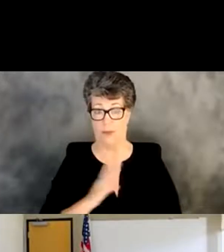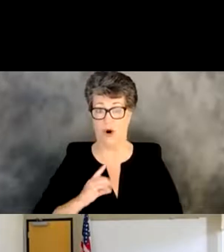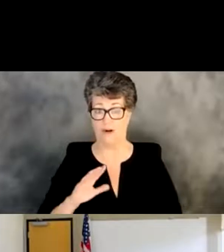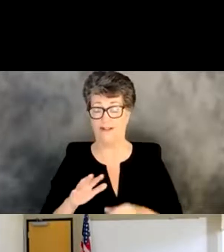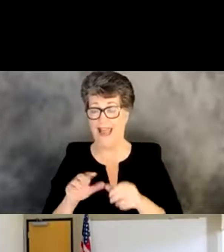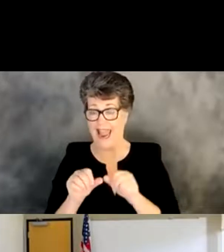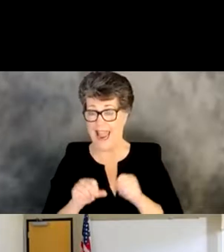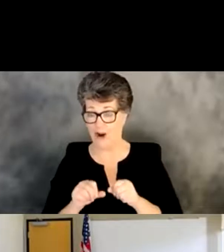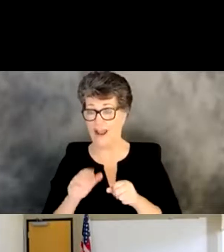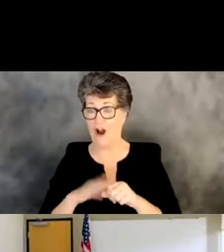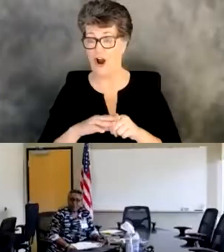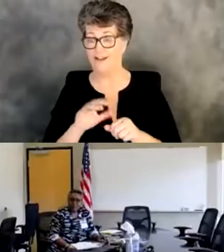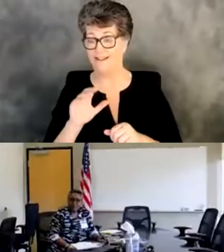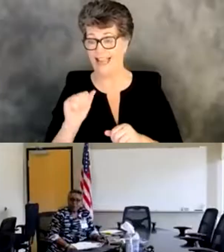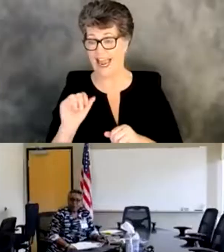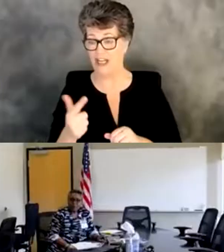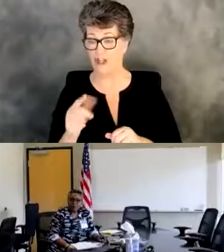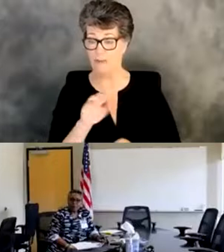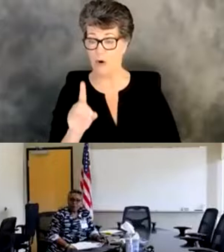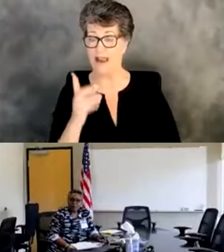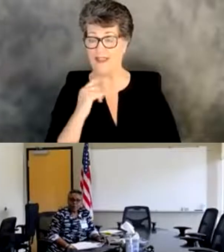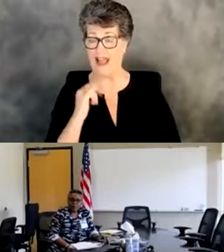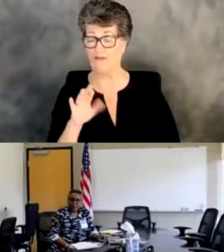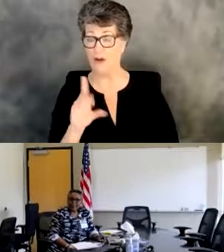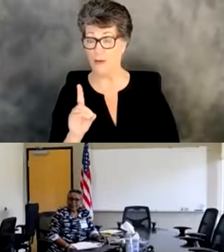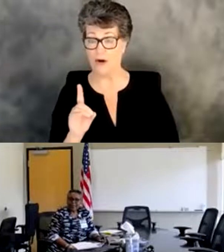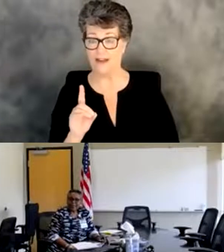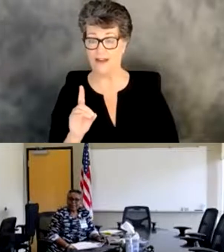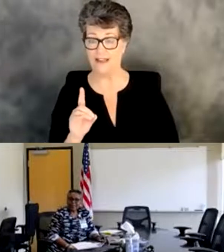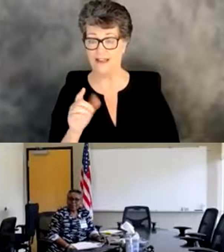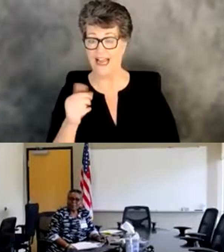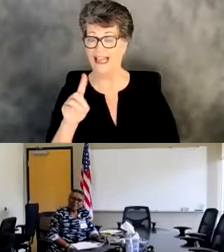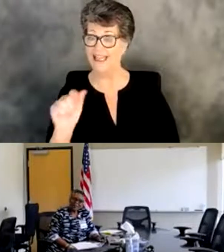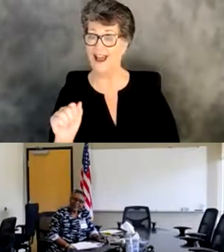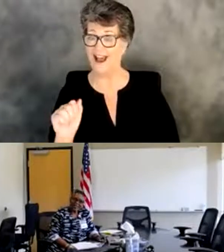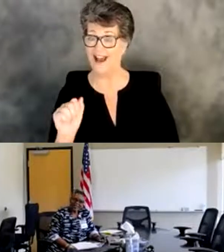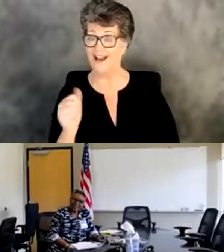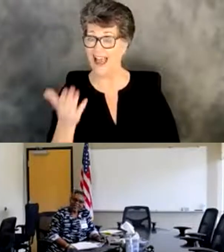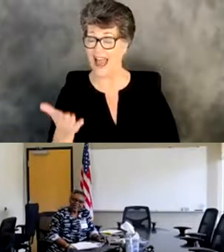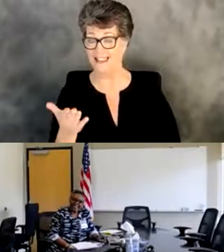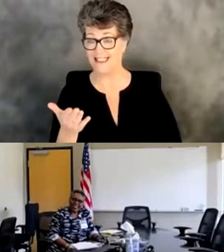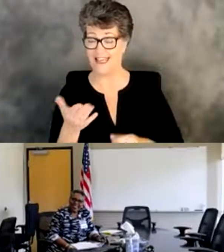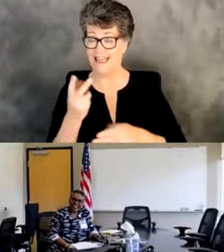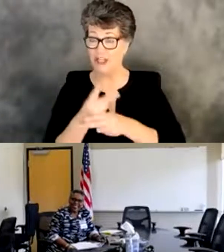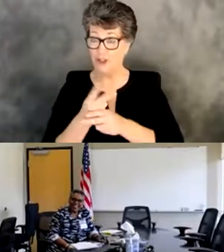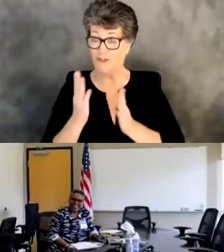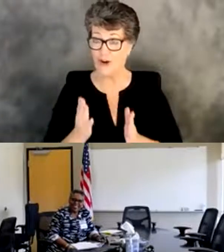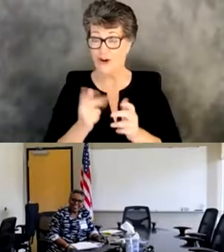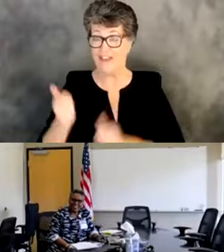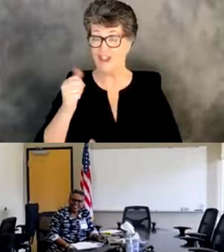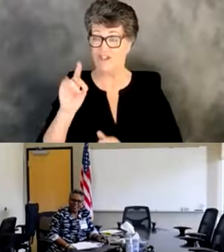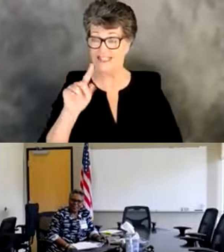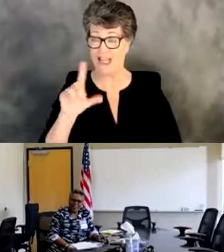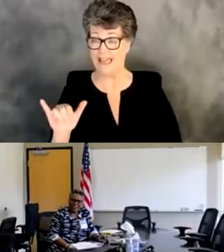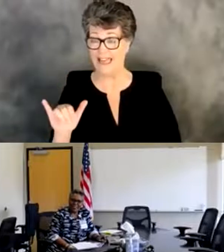on Aging Board, excuse me, and the California Board. But Glenda, as the conservator, guardian, and the chief deputy for